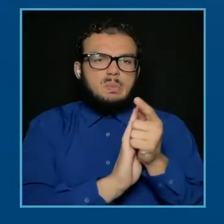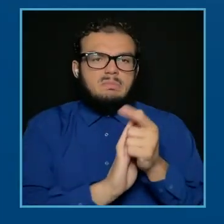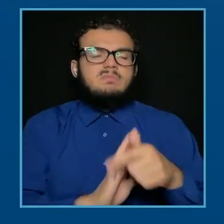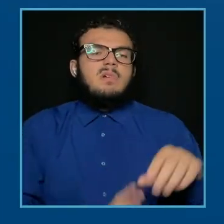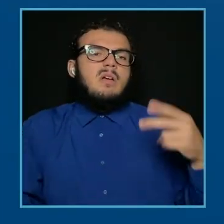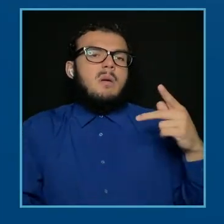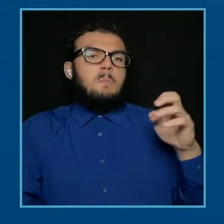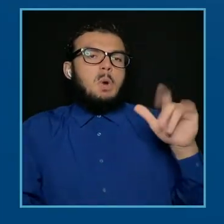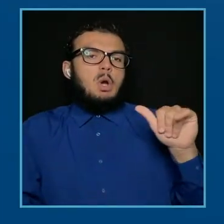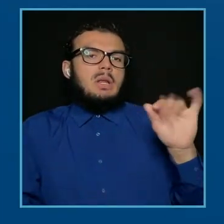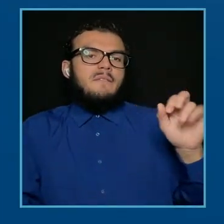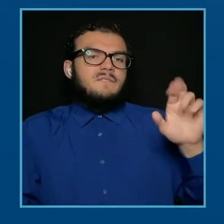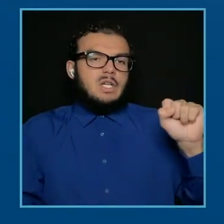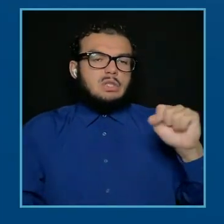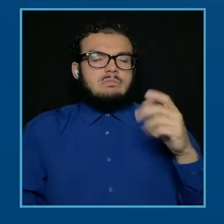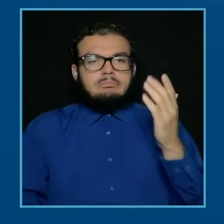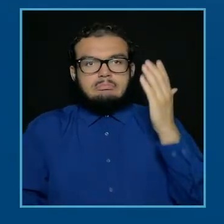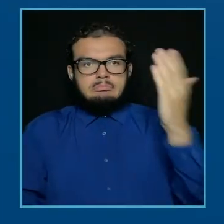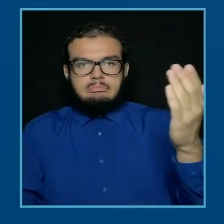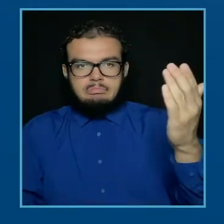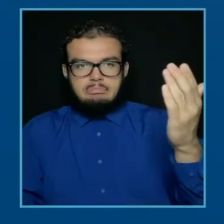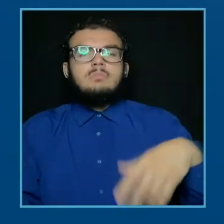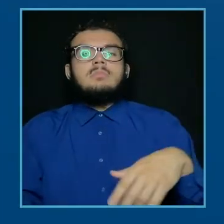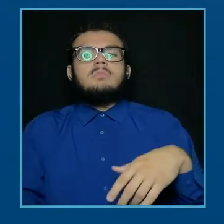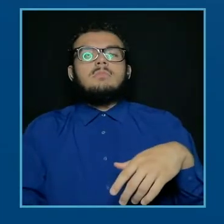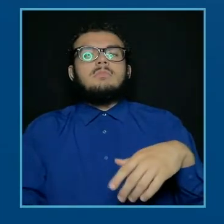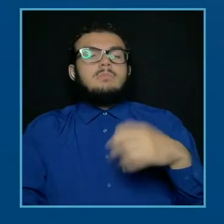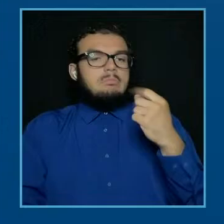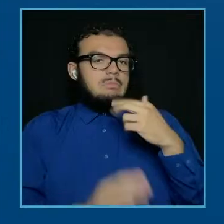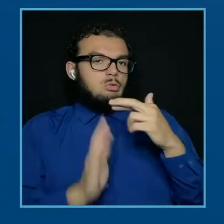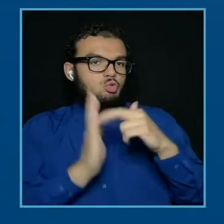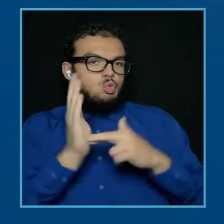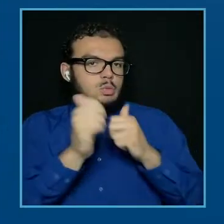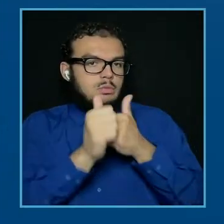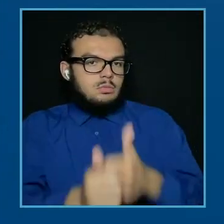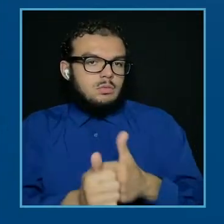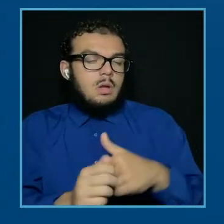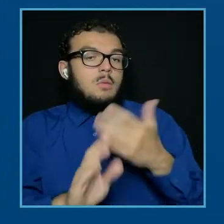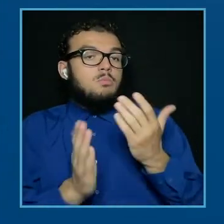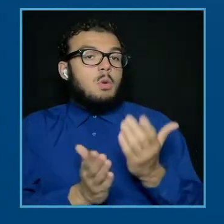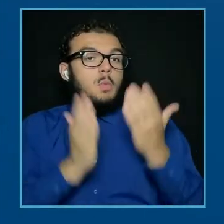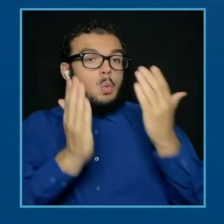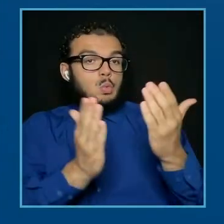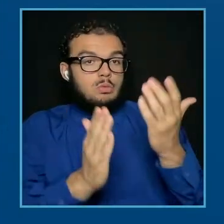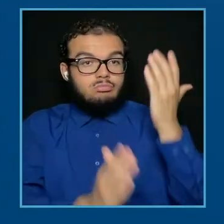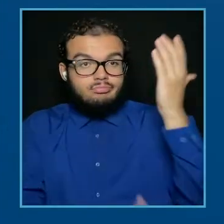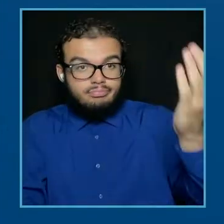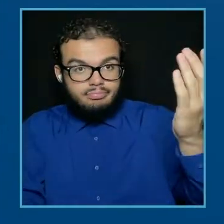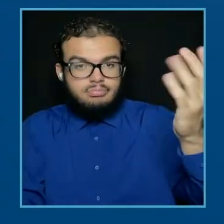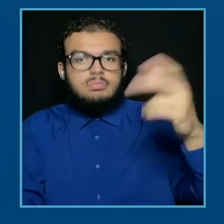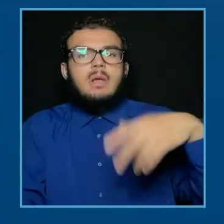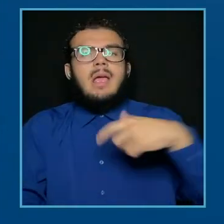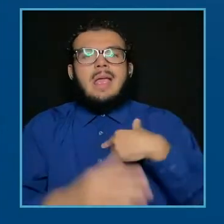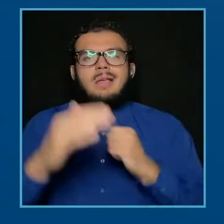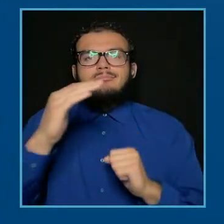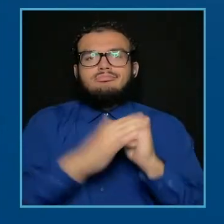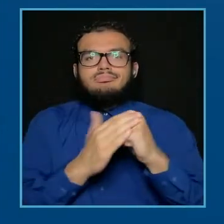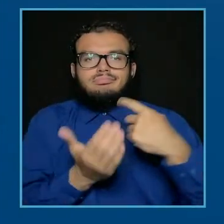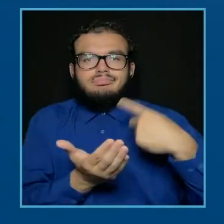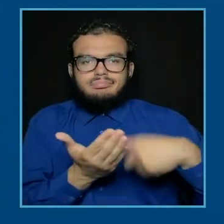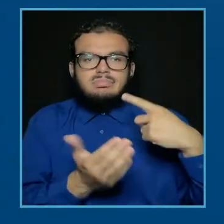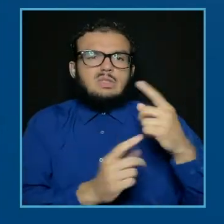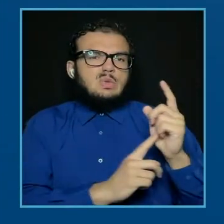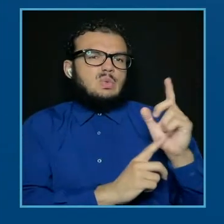proposed resolution on screen. Per our rules, the proposed resolution will be discussed for a maximum of 20